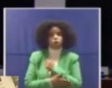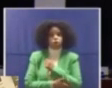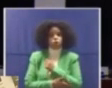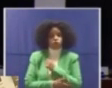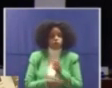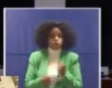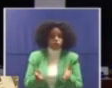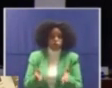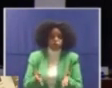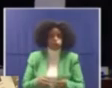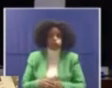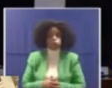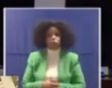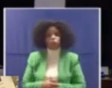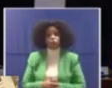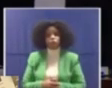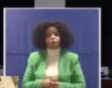Honorable Speaker,